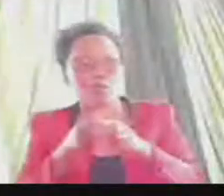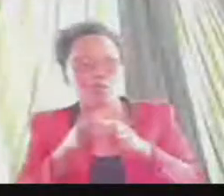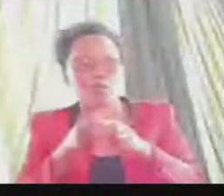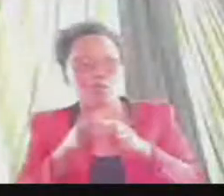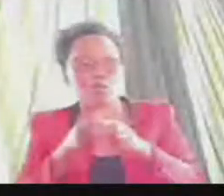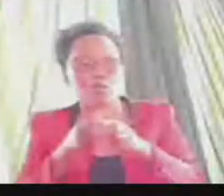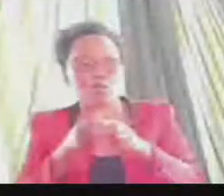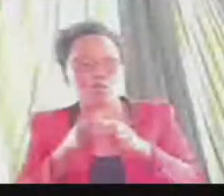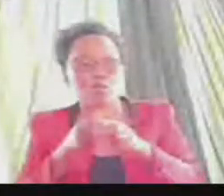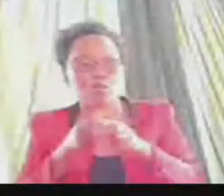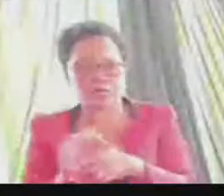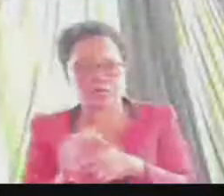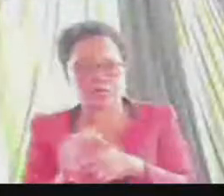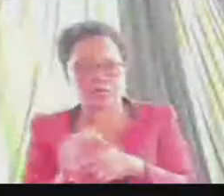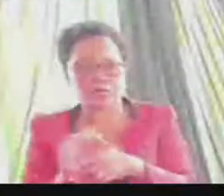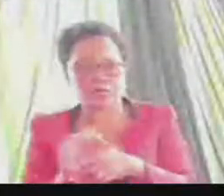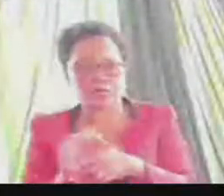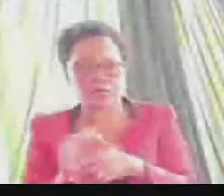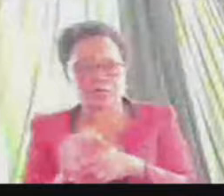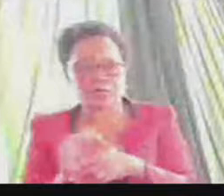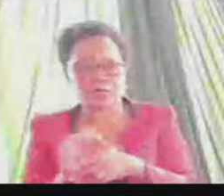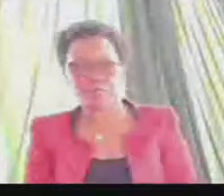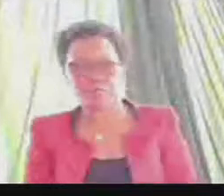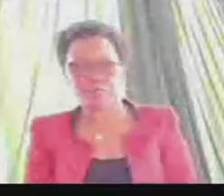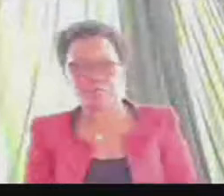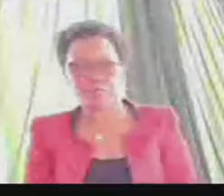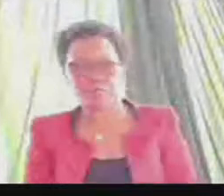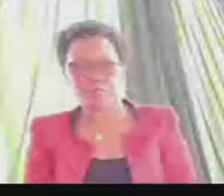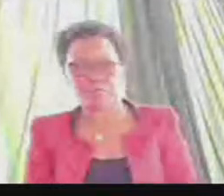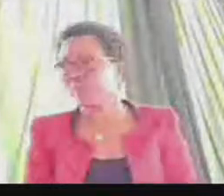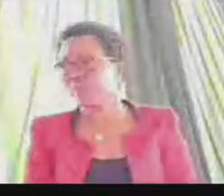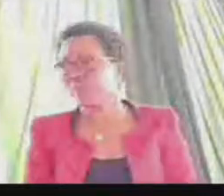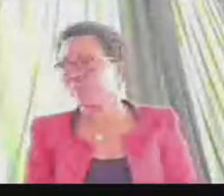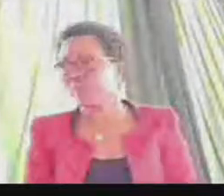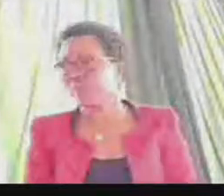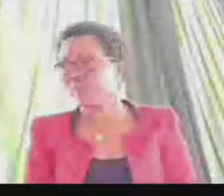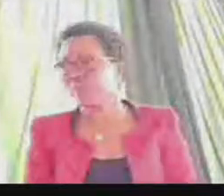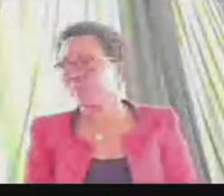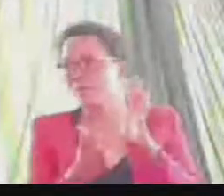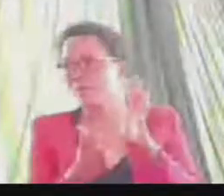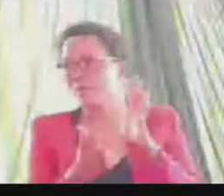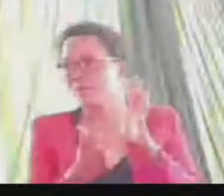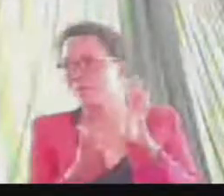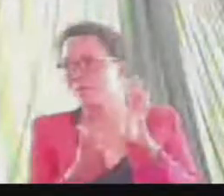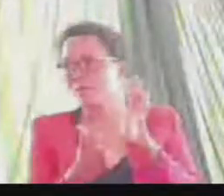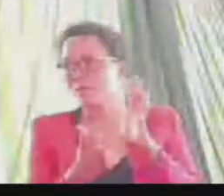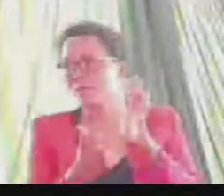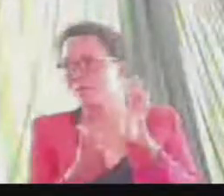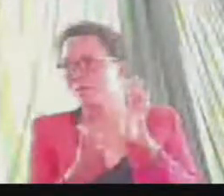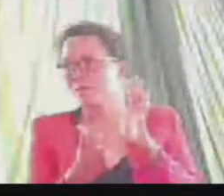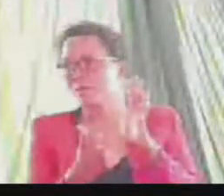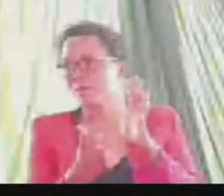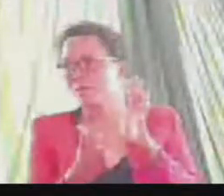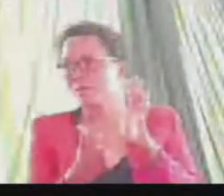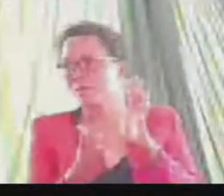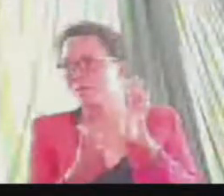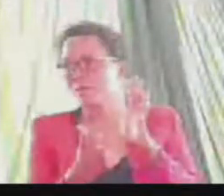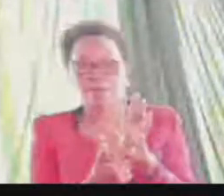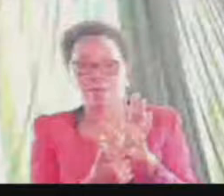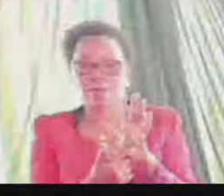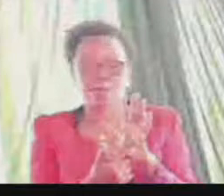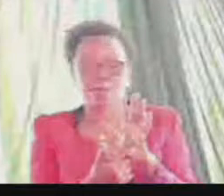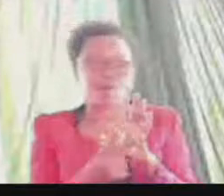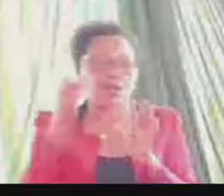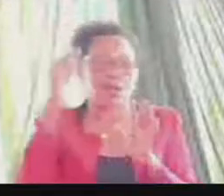Yeah, there are many ways we can deal. For instance, let's take an example maybe of a judicial officer who is